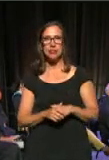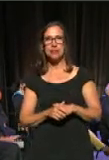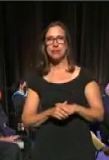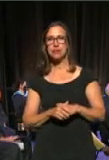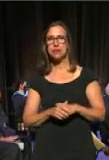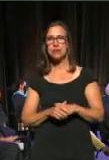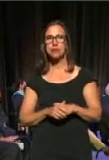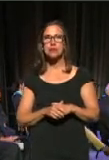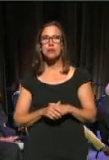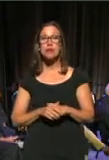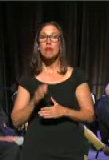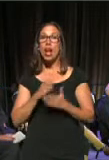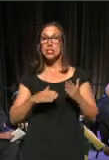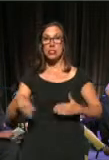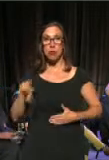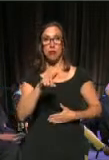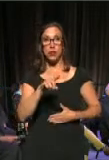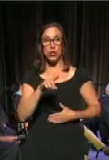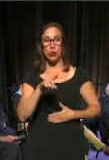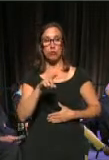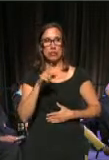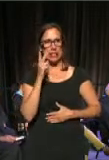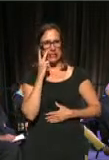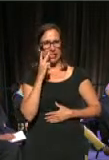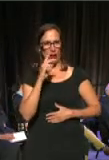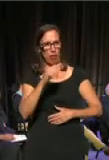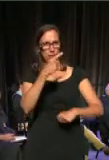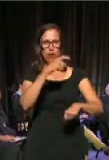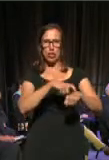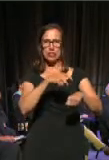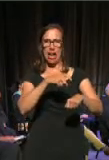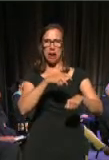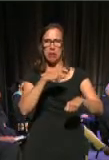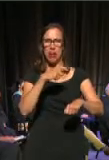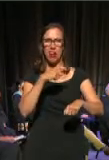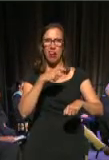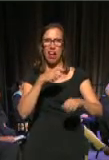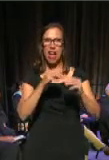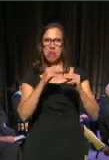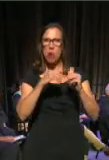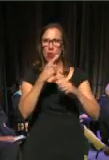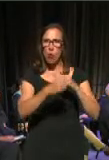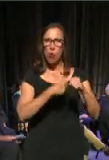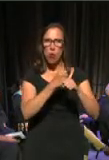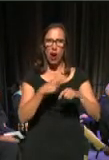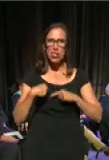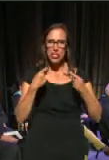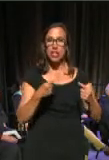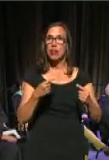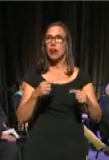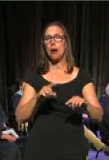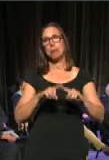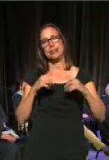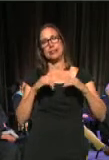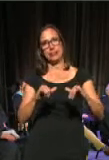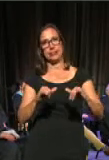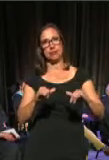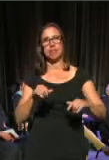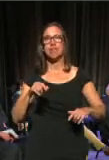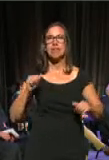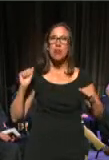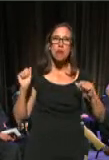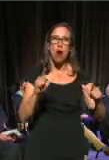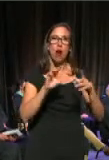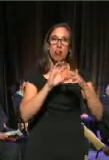Today, some of us are seeing each other for the first time in over a year, but even still, we are